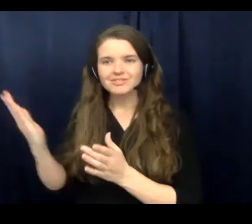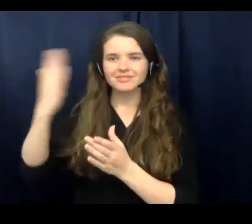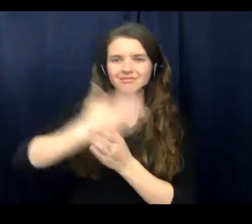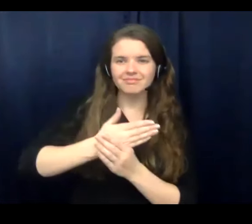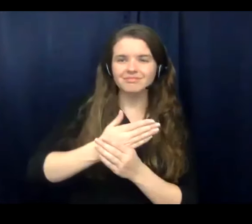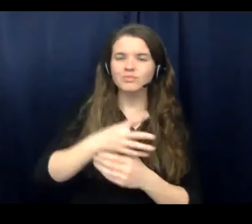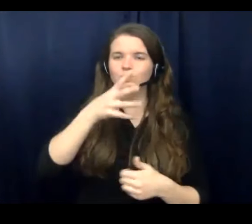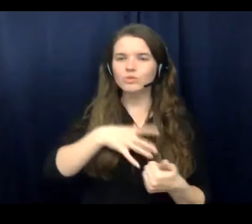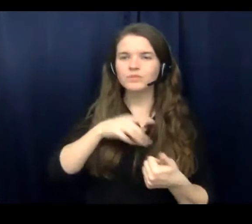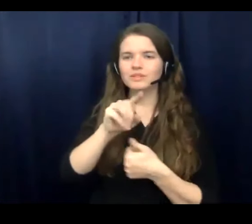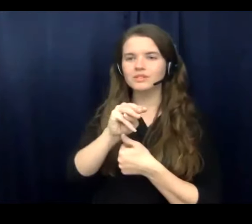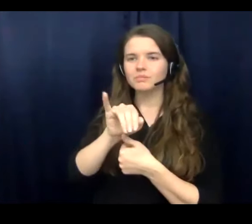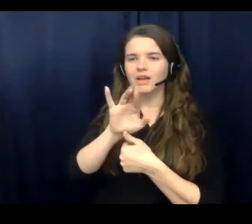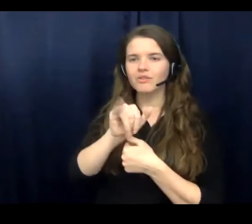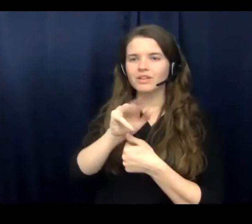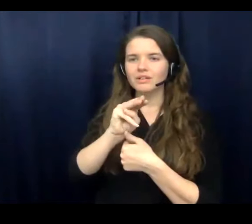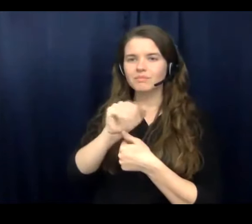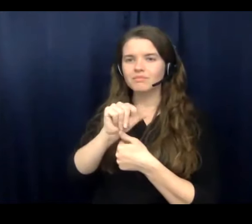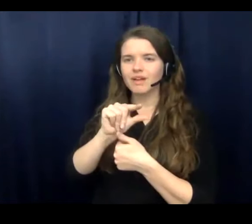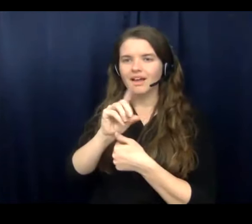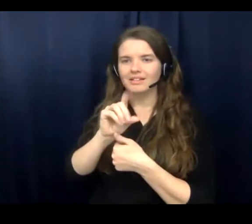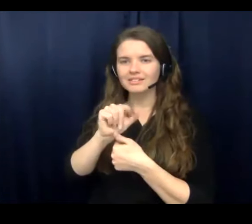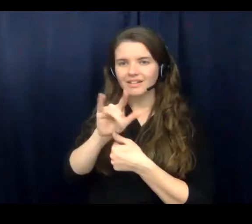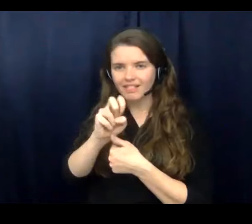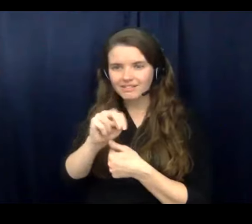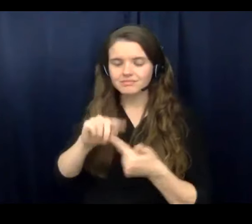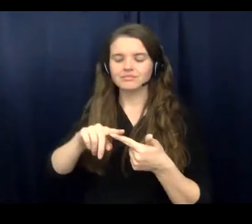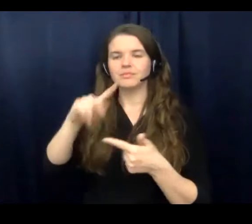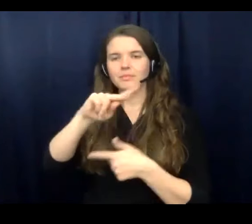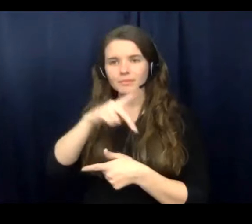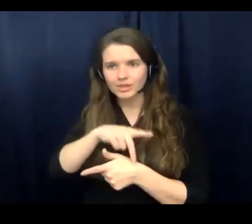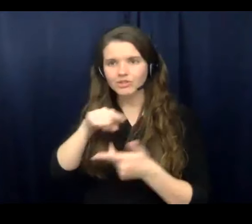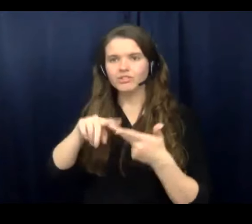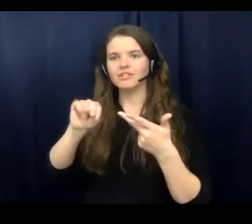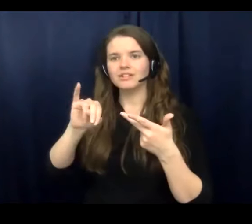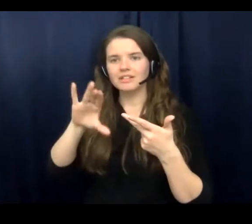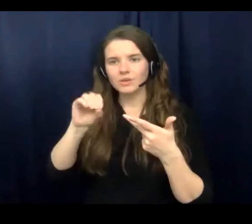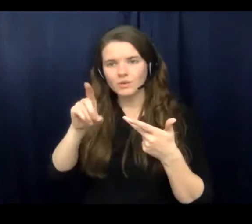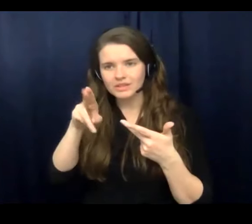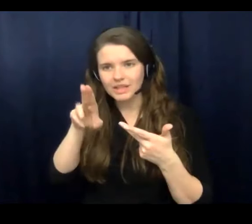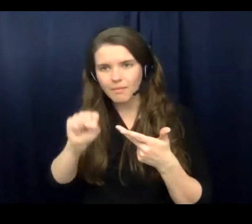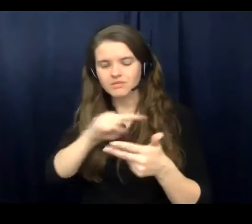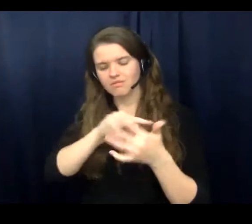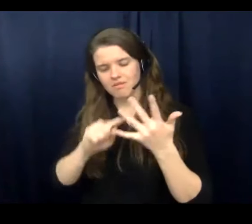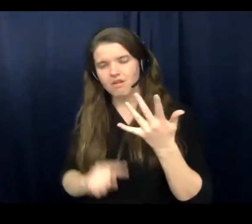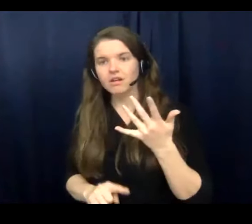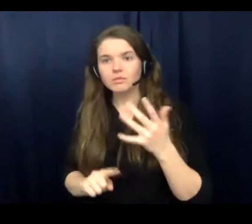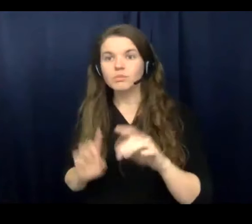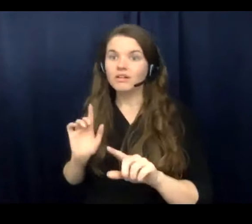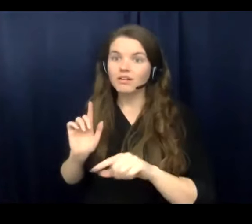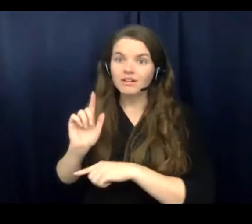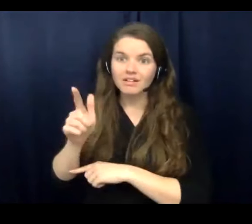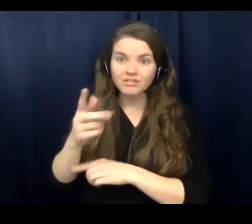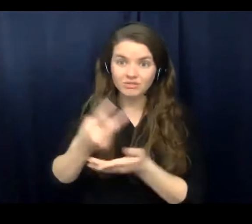Magdalene and Peter and Nicodemus and others. But you see, it was not until Jesus was in the upper room with the disciples after